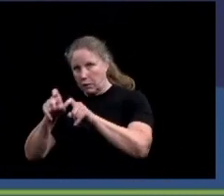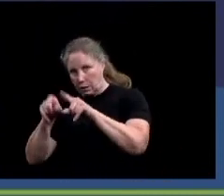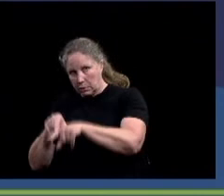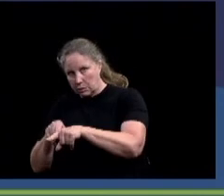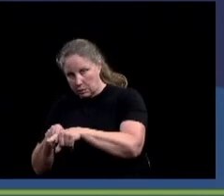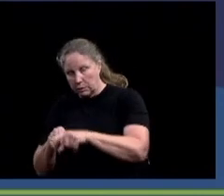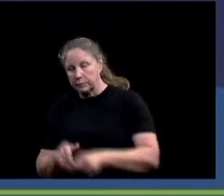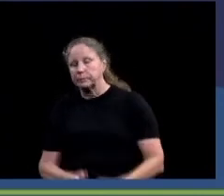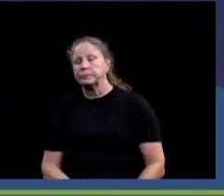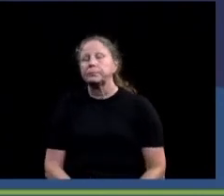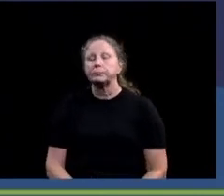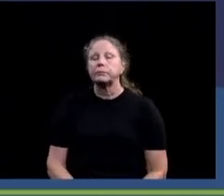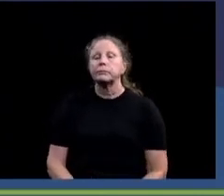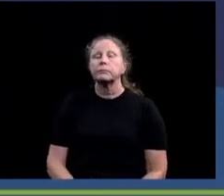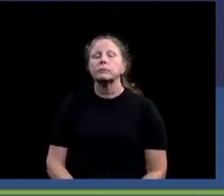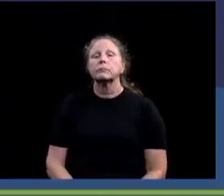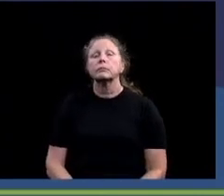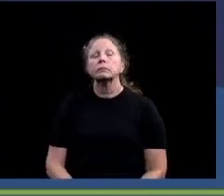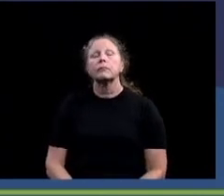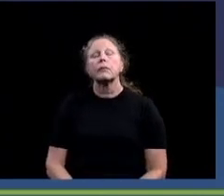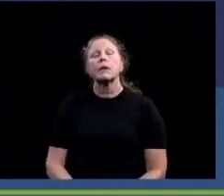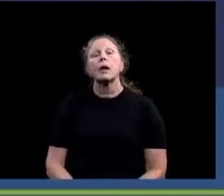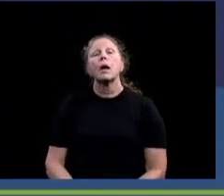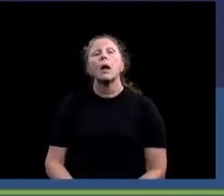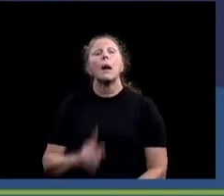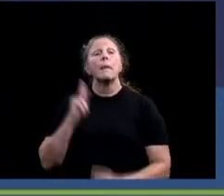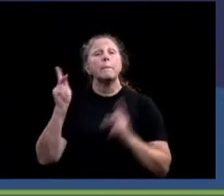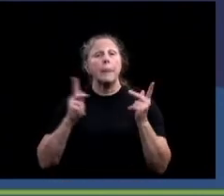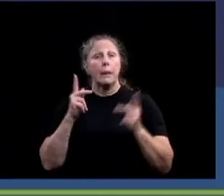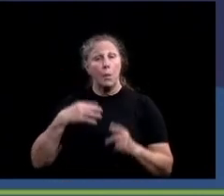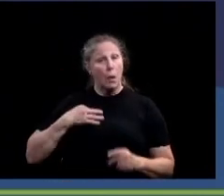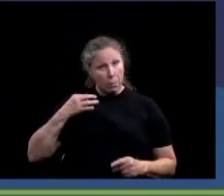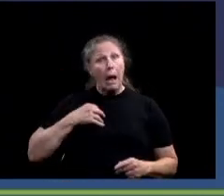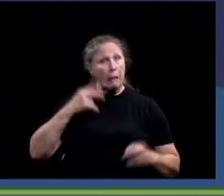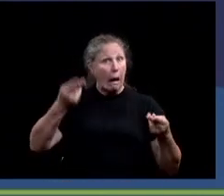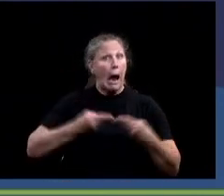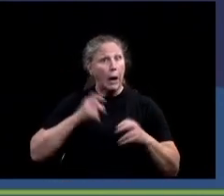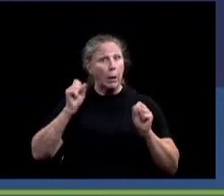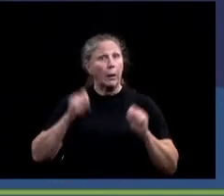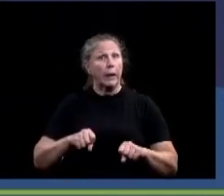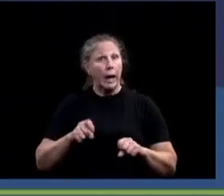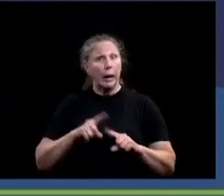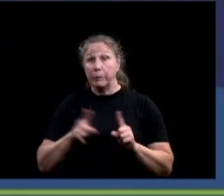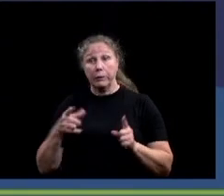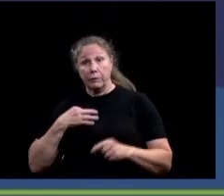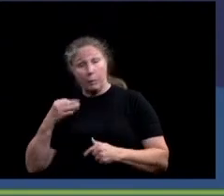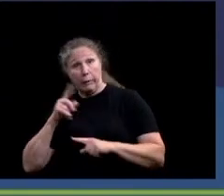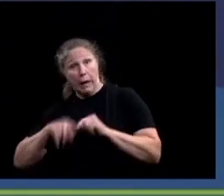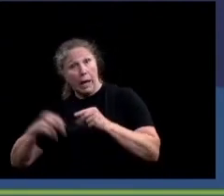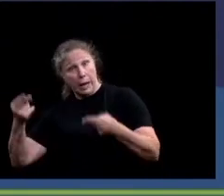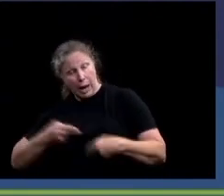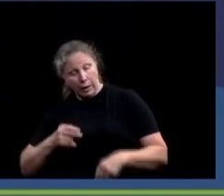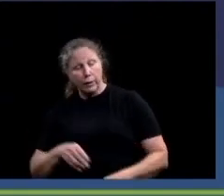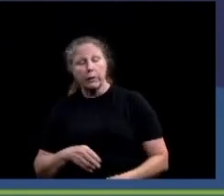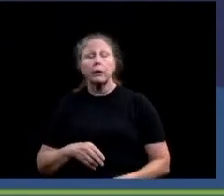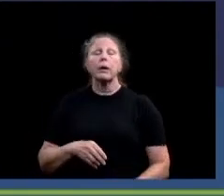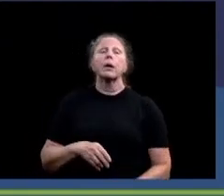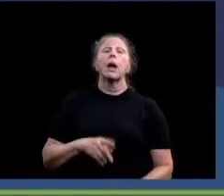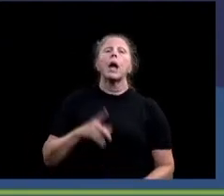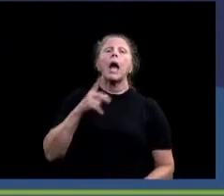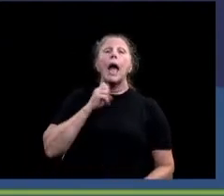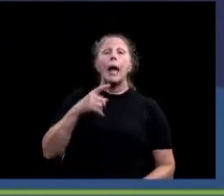hire people that apply, and then we can only hire people in the order that they score on the test.